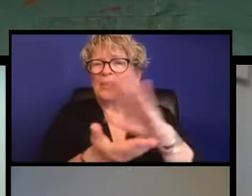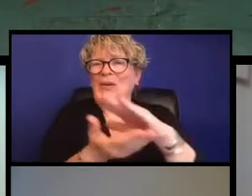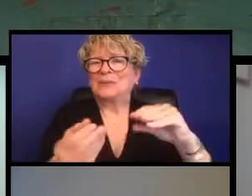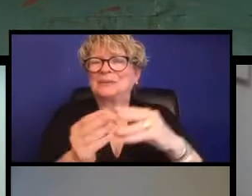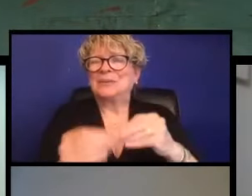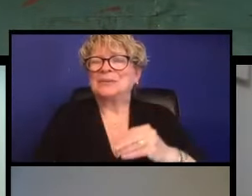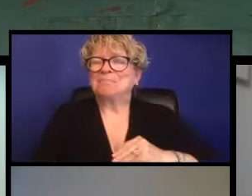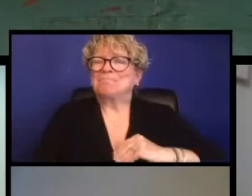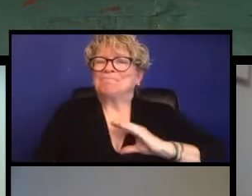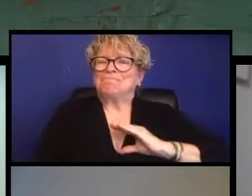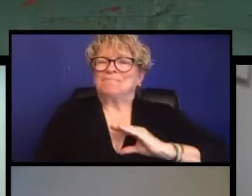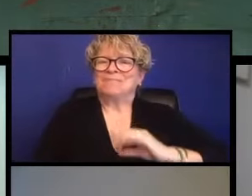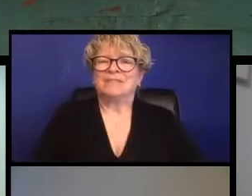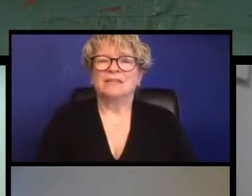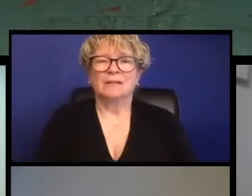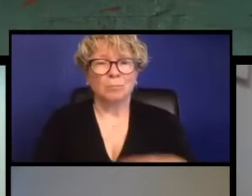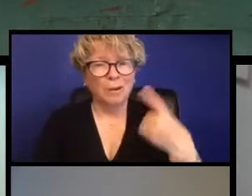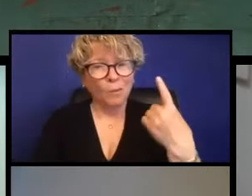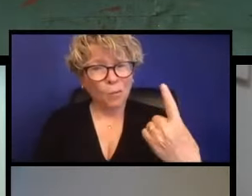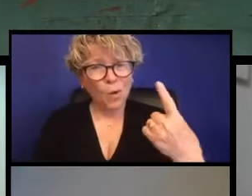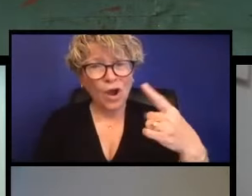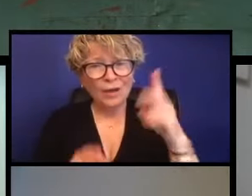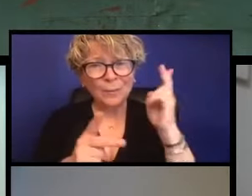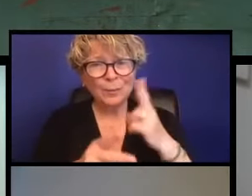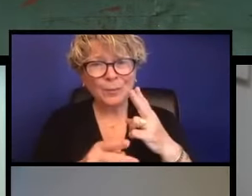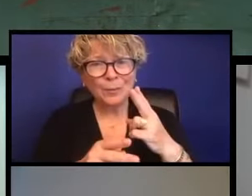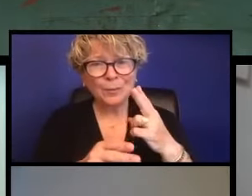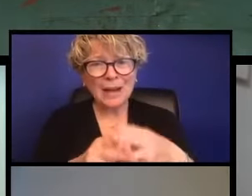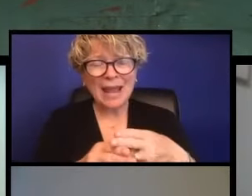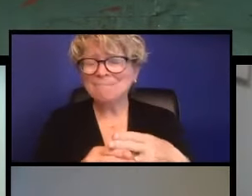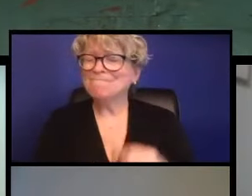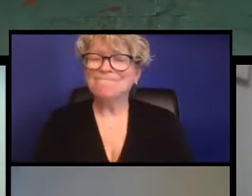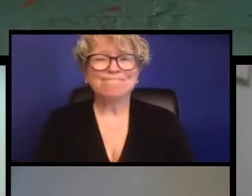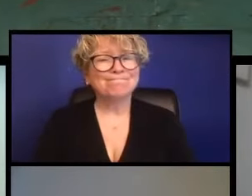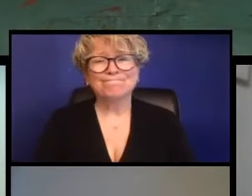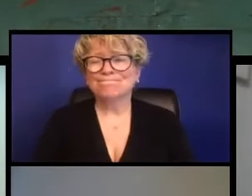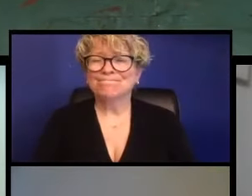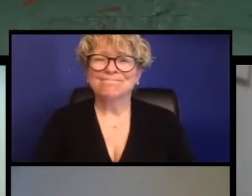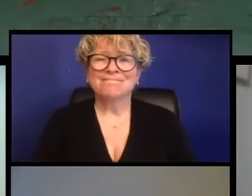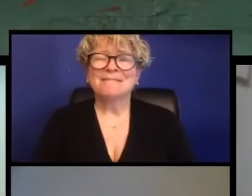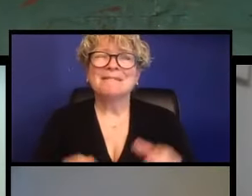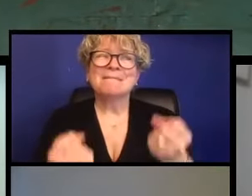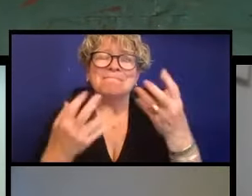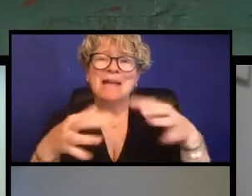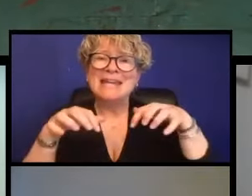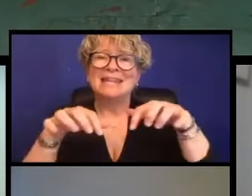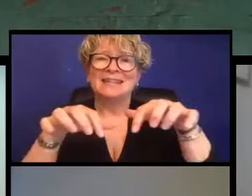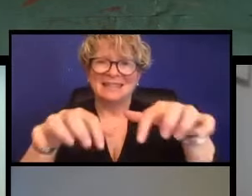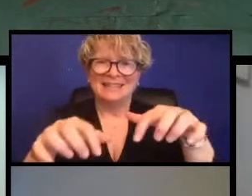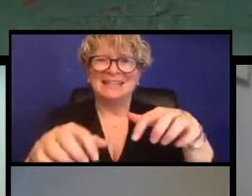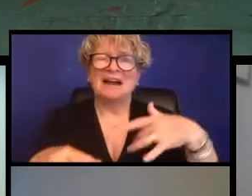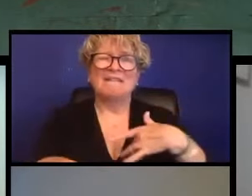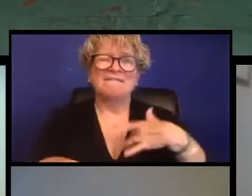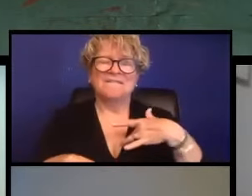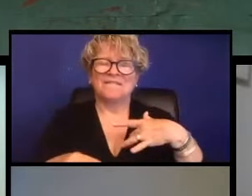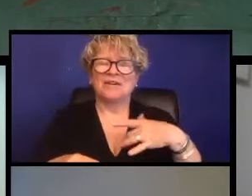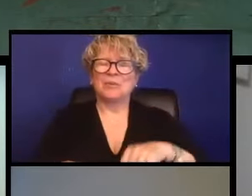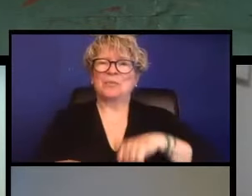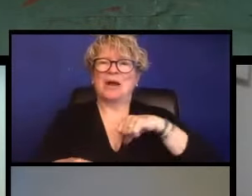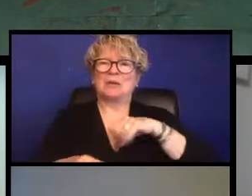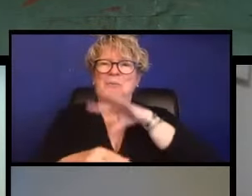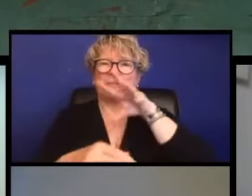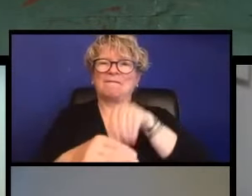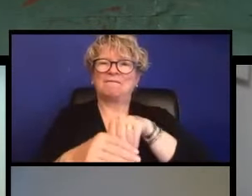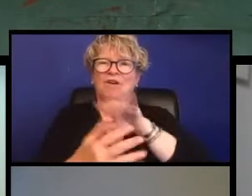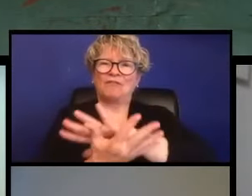one person? No, there isn't one person. There are lots of people that I'm incredibly proud to have been part of their, you know, their